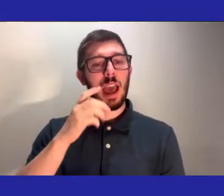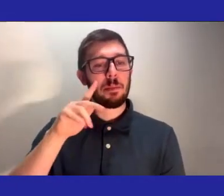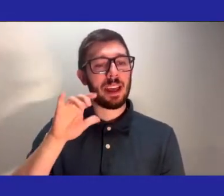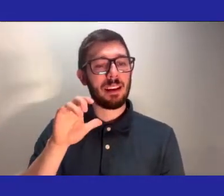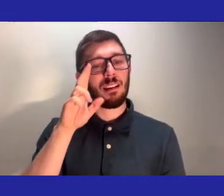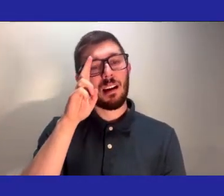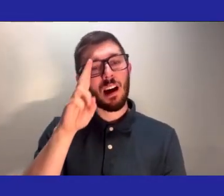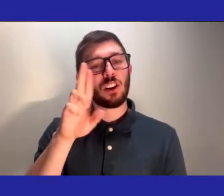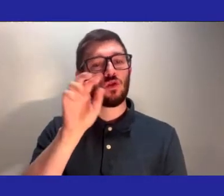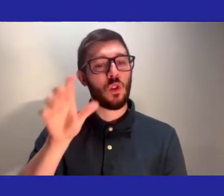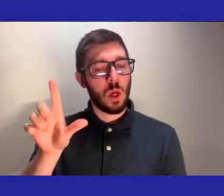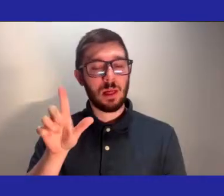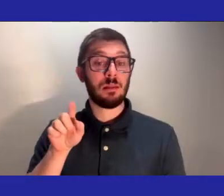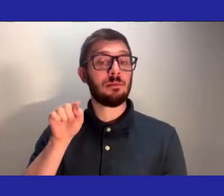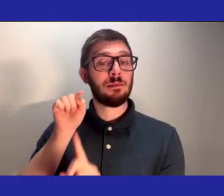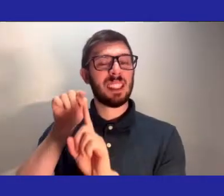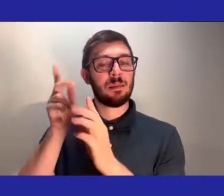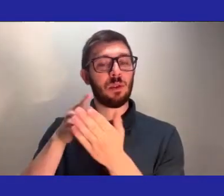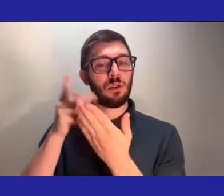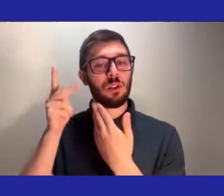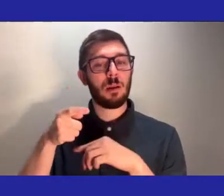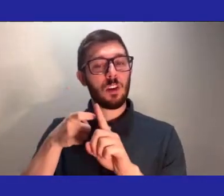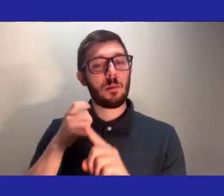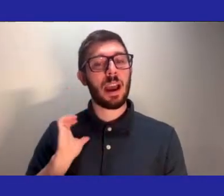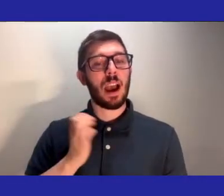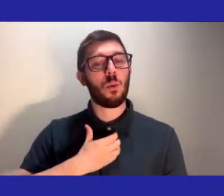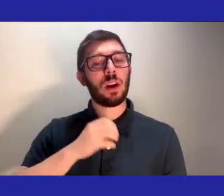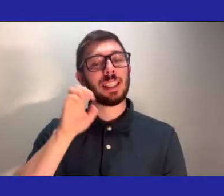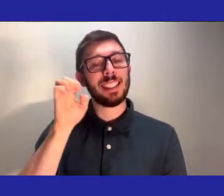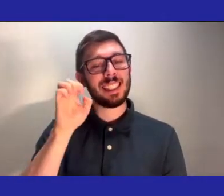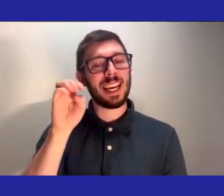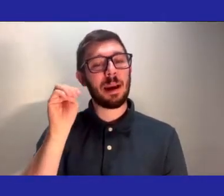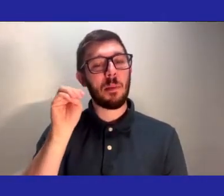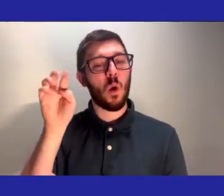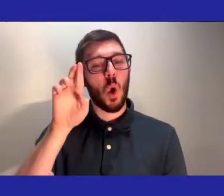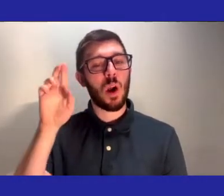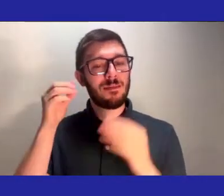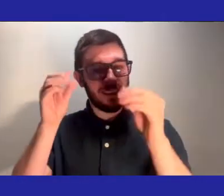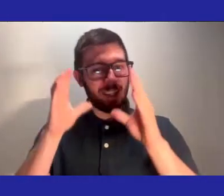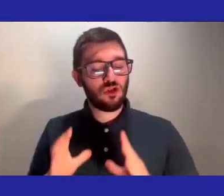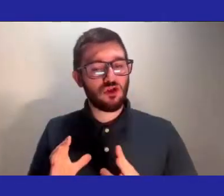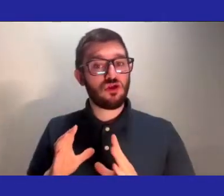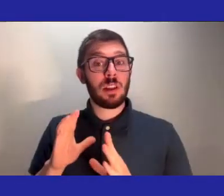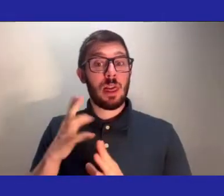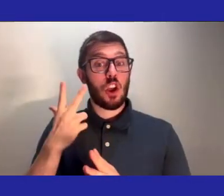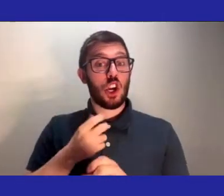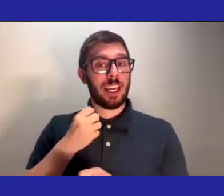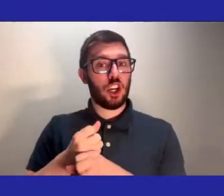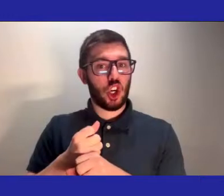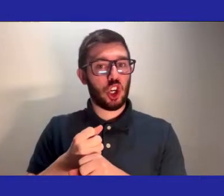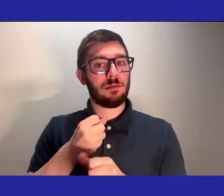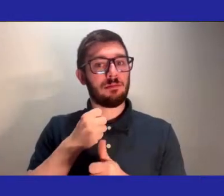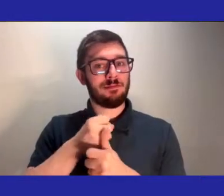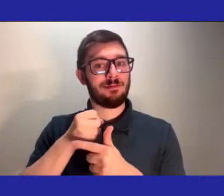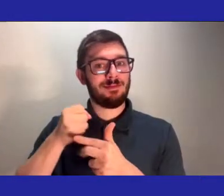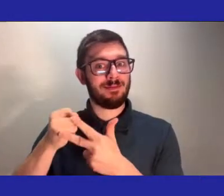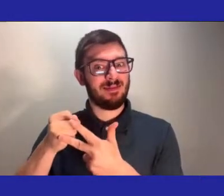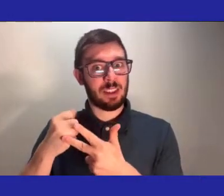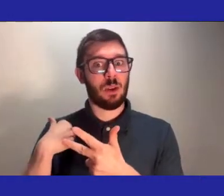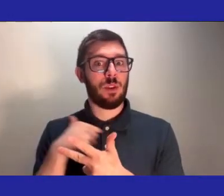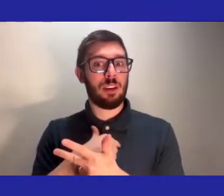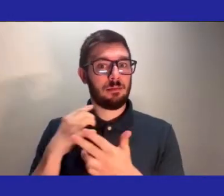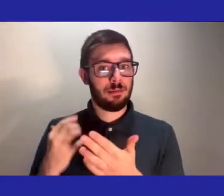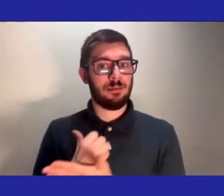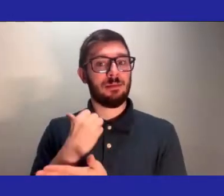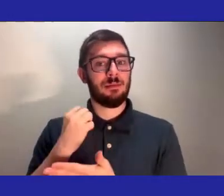from our electronic medical vendor, Epic. This is the third year in a row that we've achieved honor roll status. This basically is, are you adopting